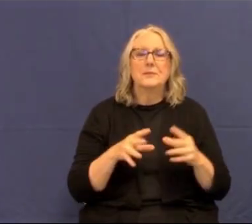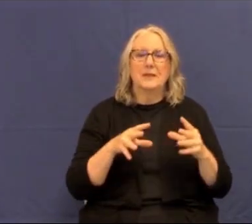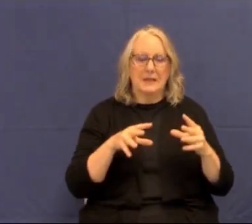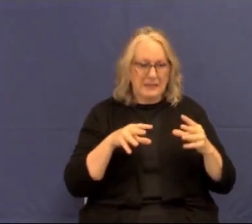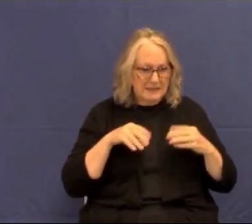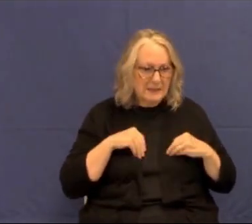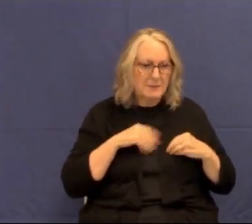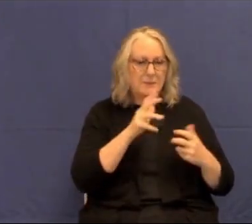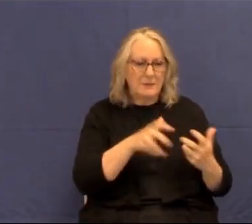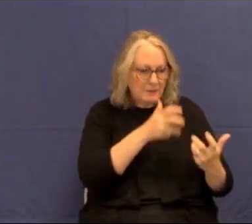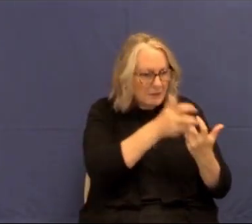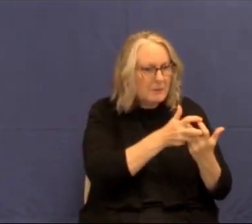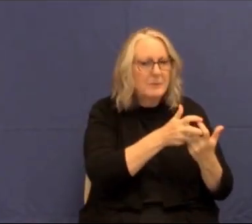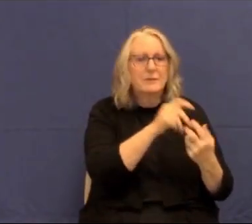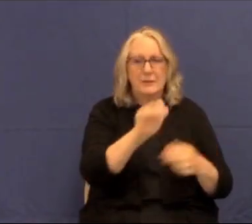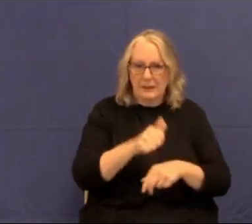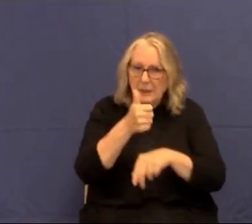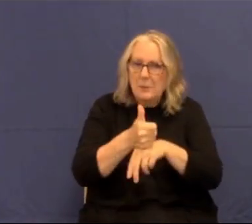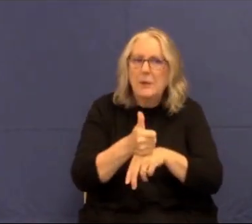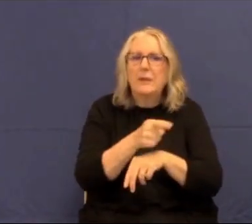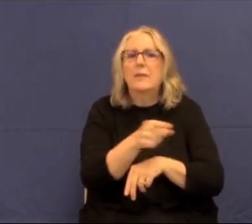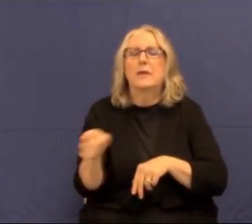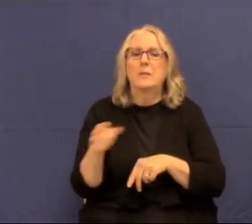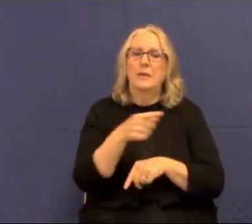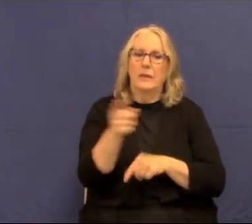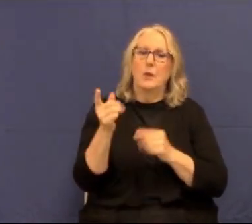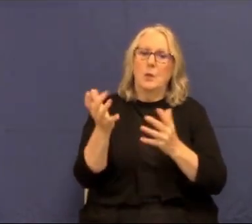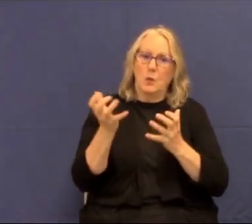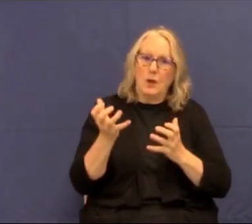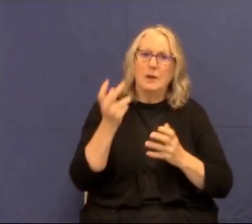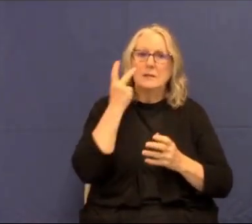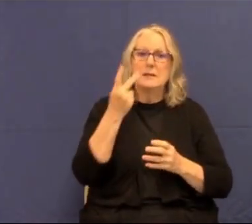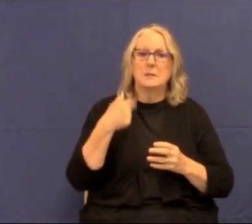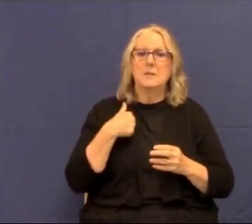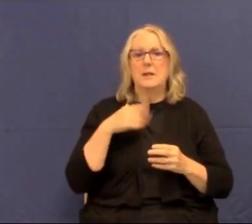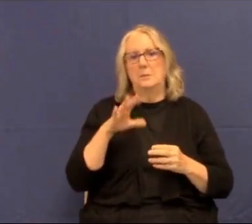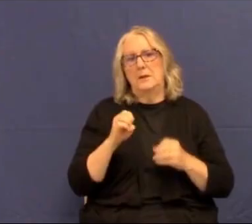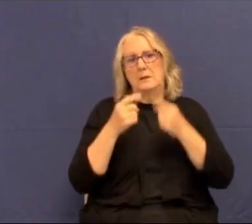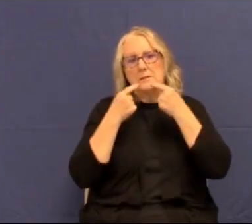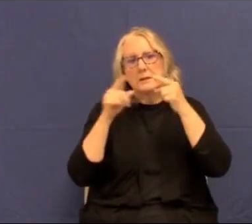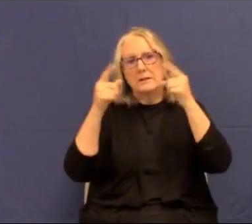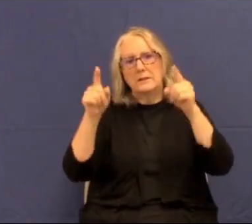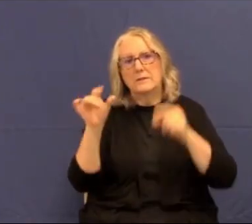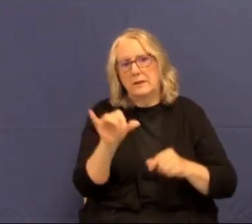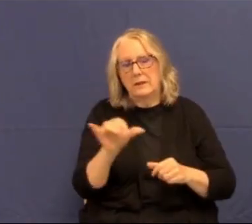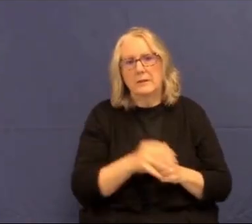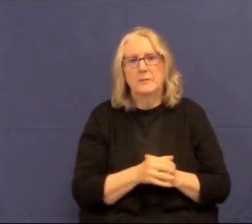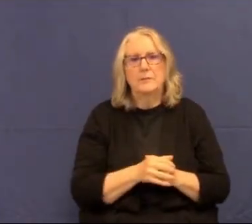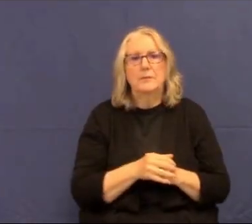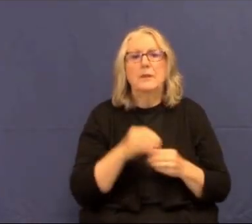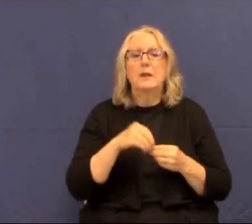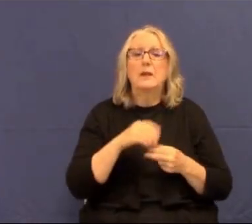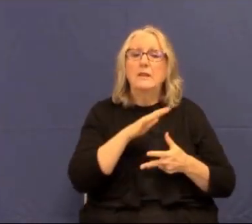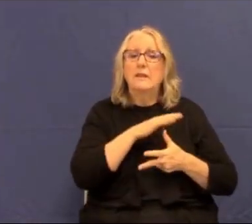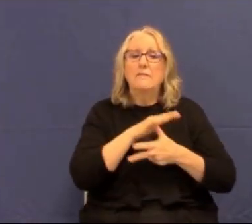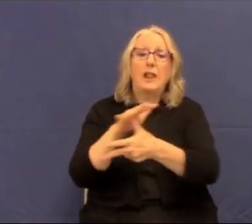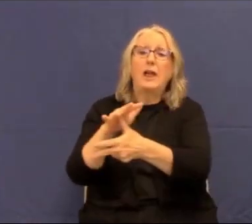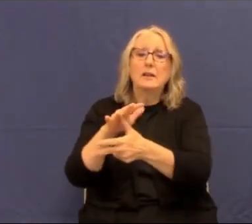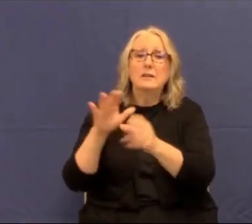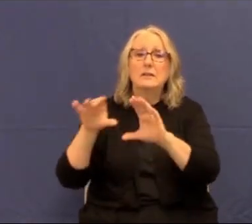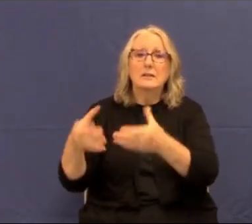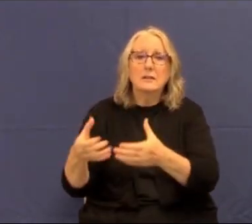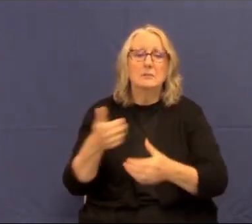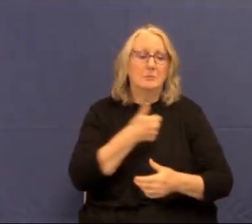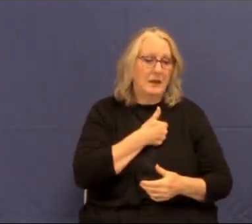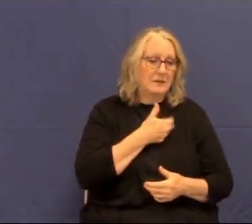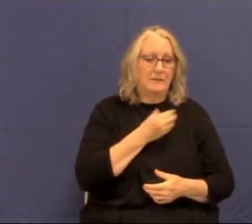the accommodations and, implementing them, and they're wanting to see me be successful as well. And, and in the flight